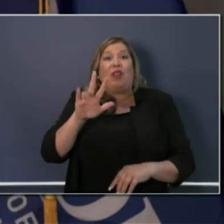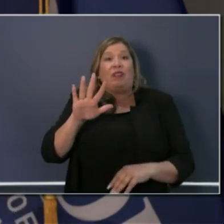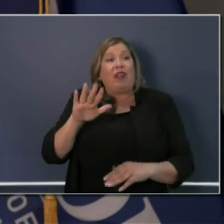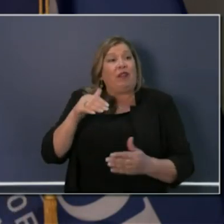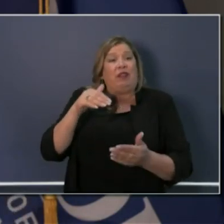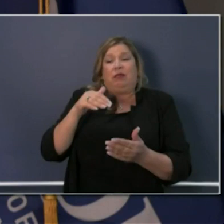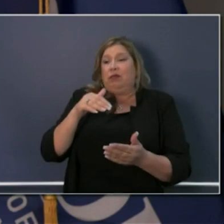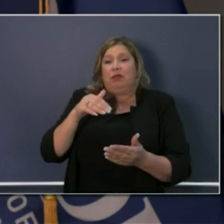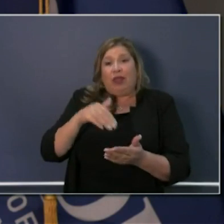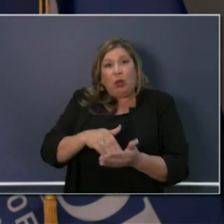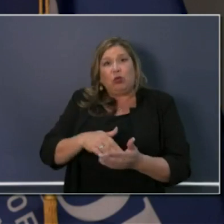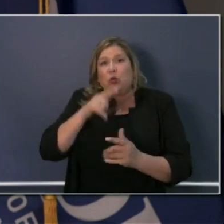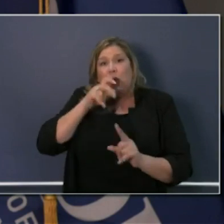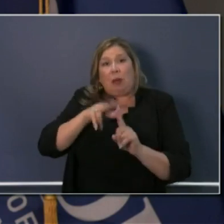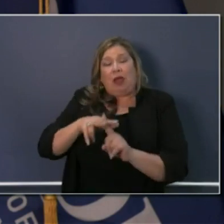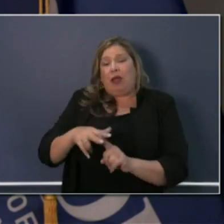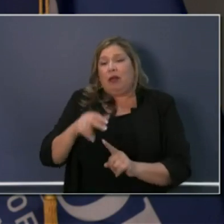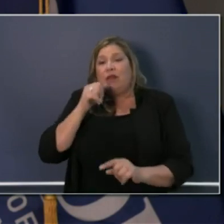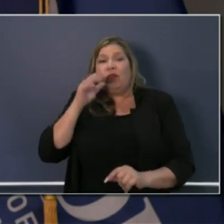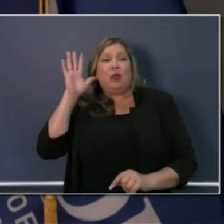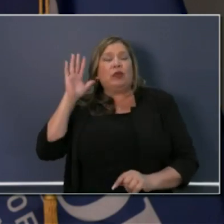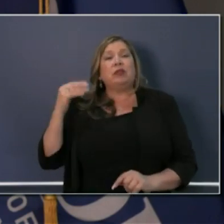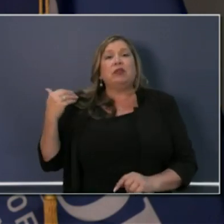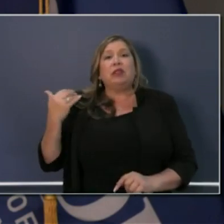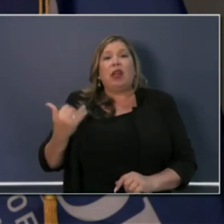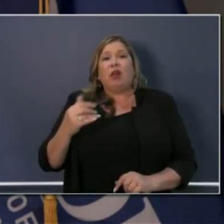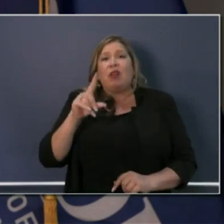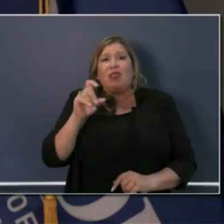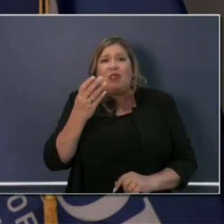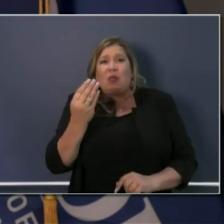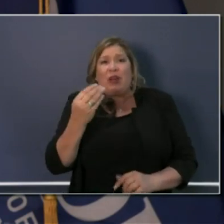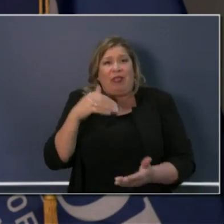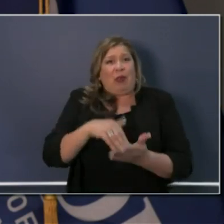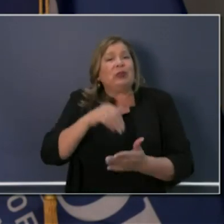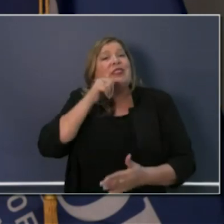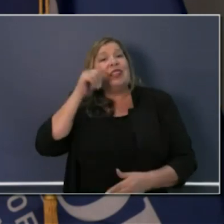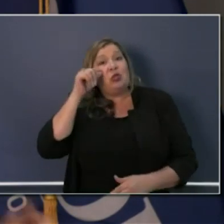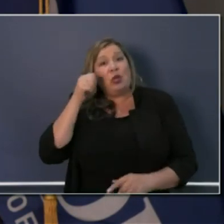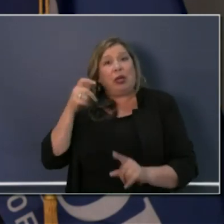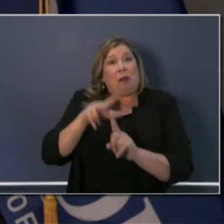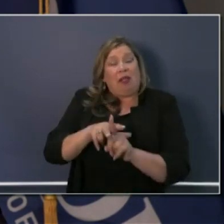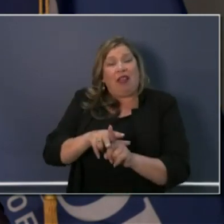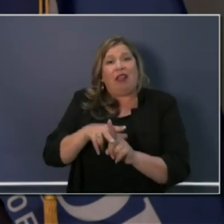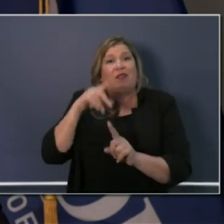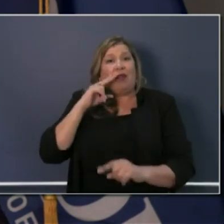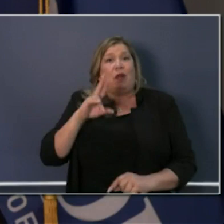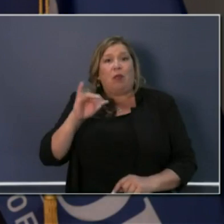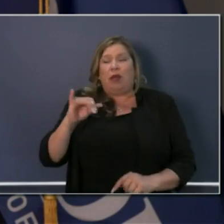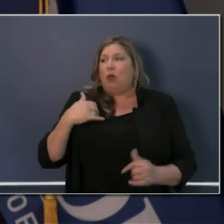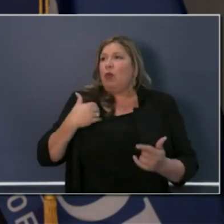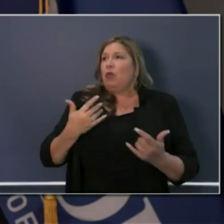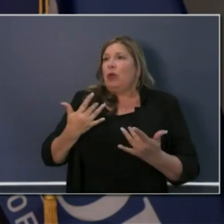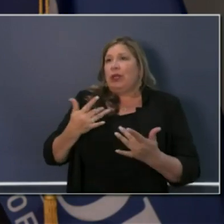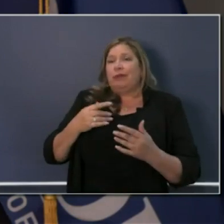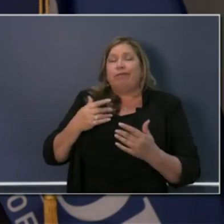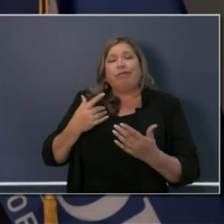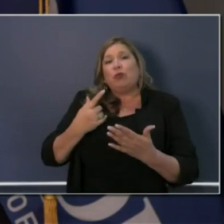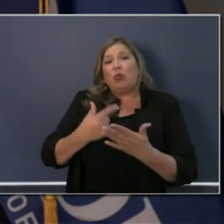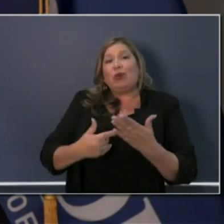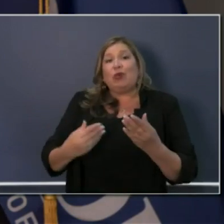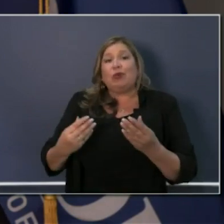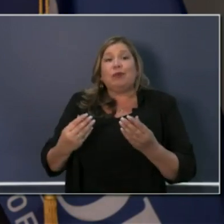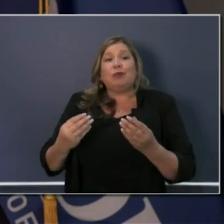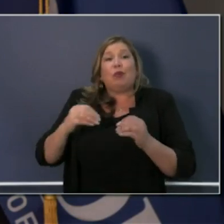days ago, and 114,000 yesterday. We're waiting for the new numbers as it relates